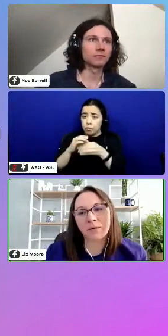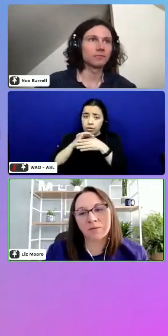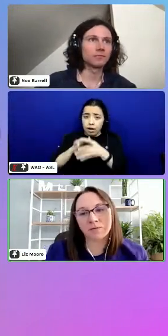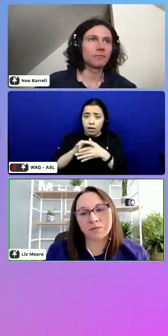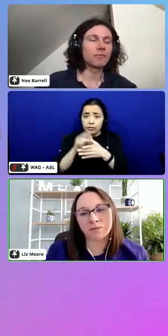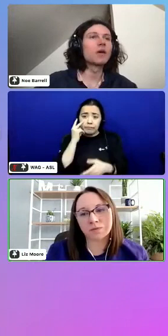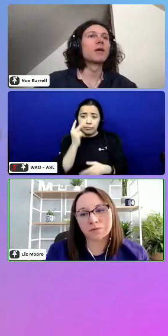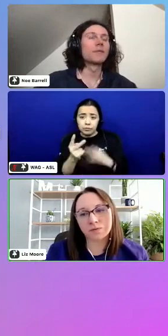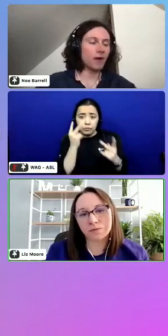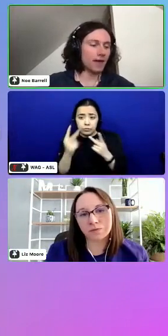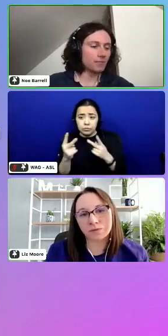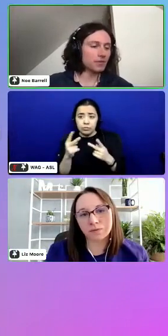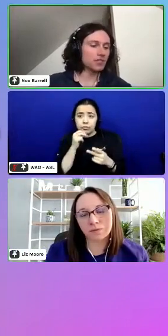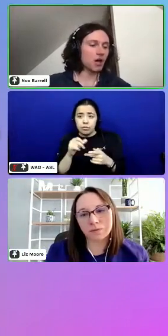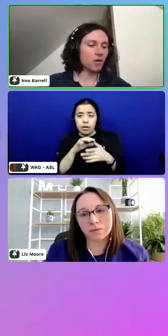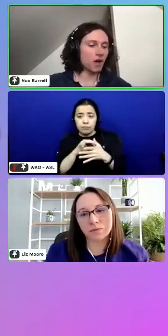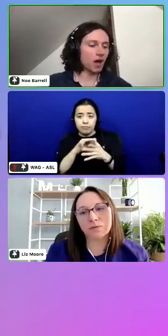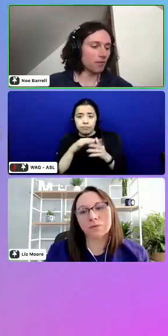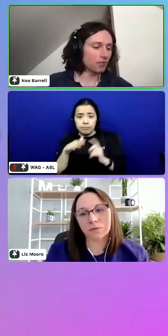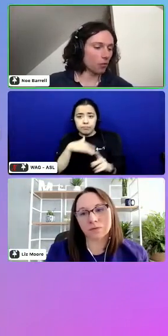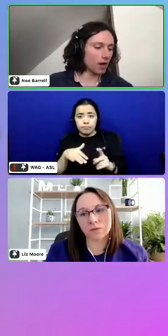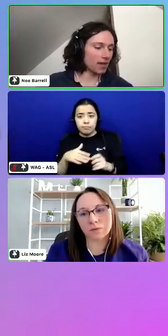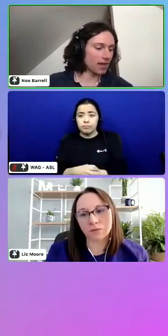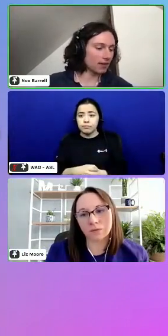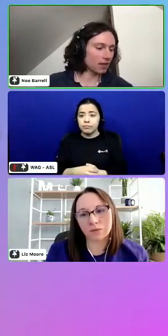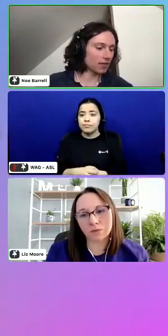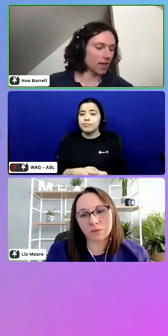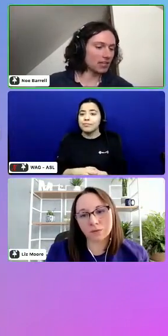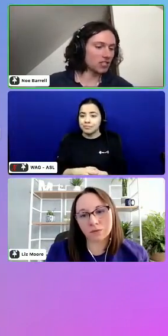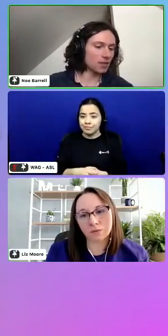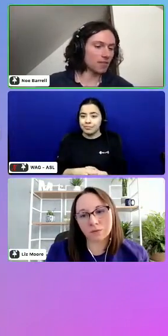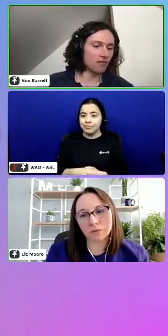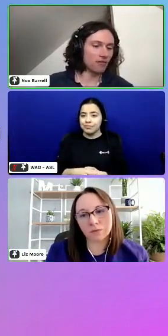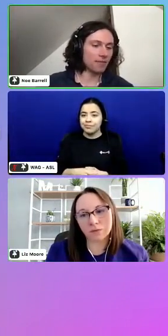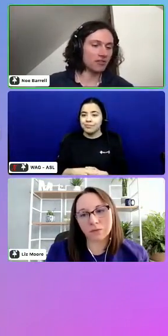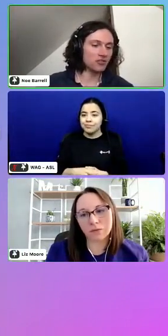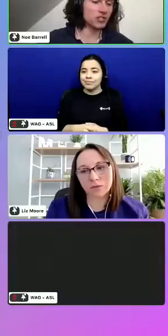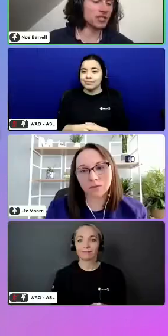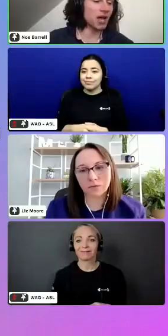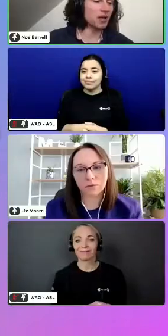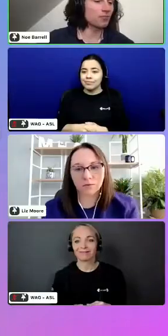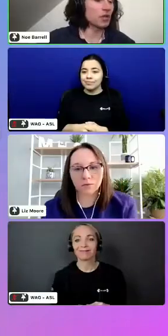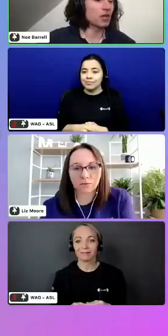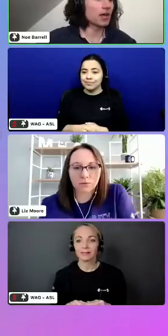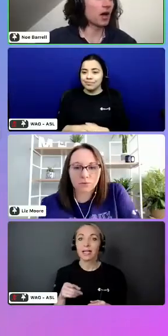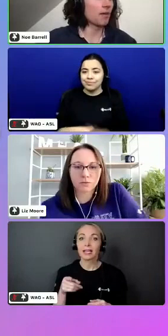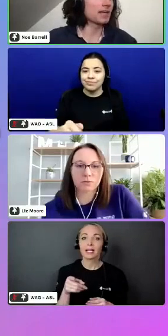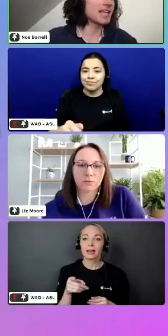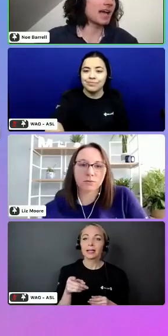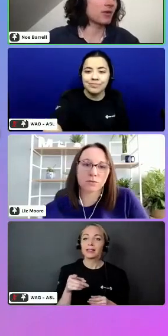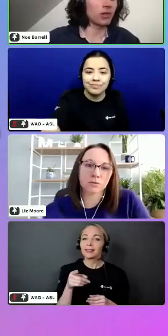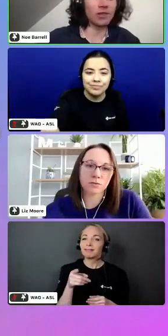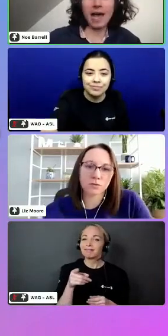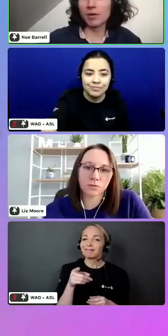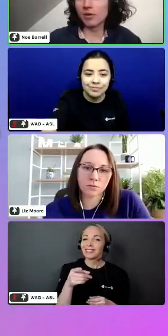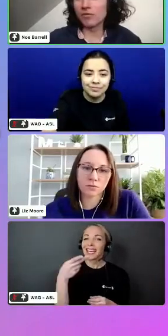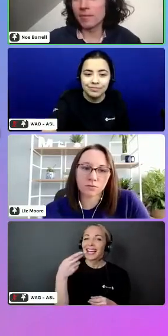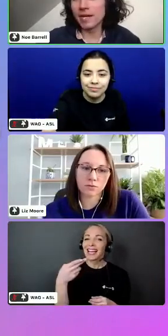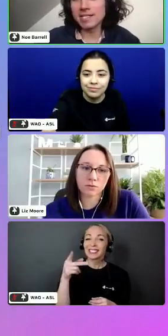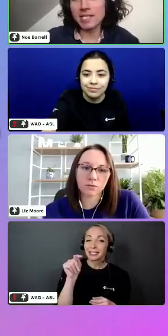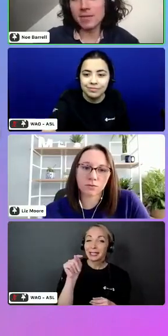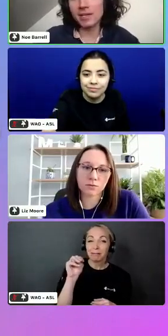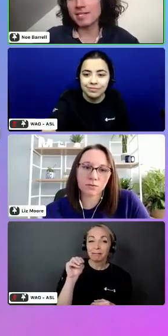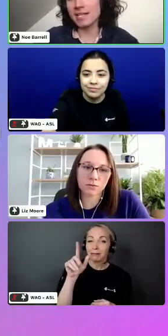way? Right. So the way that the HTML of a page is not exactly reliable